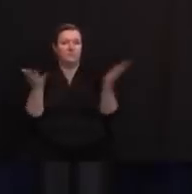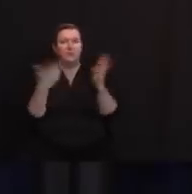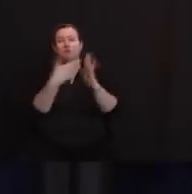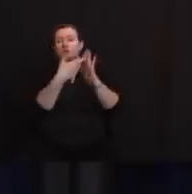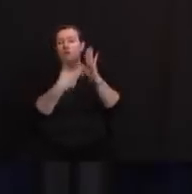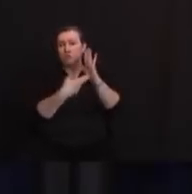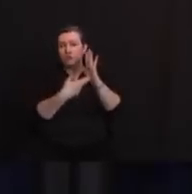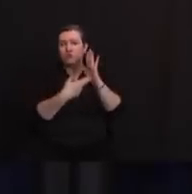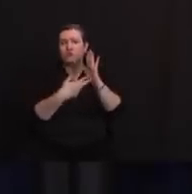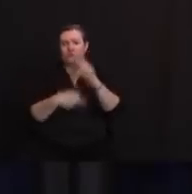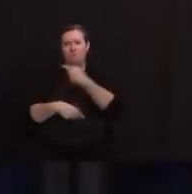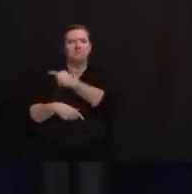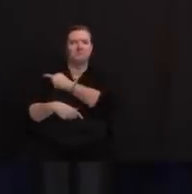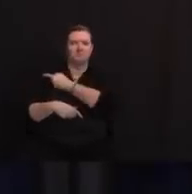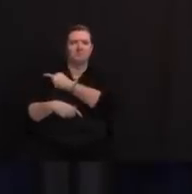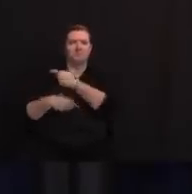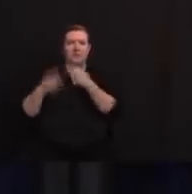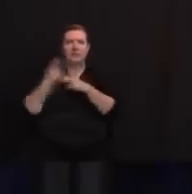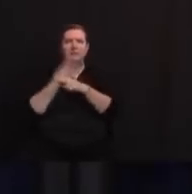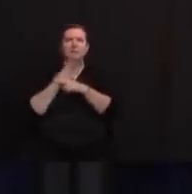guiding ethical principle: